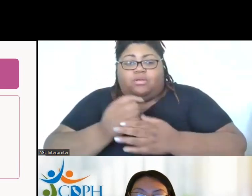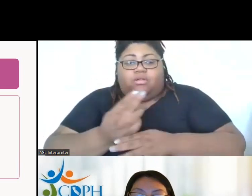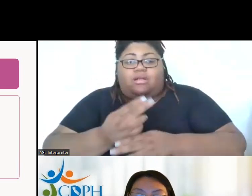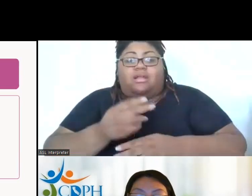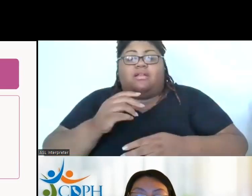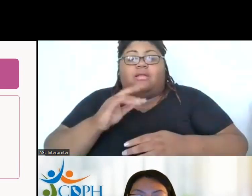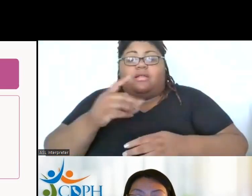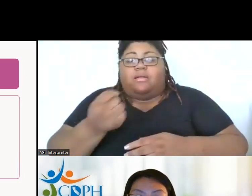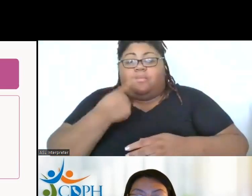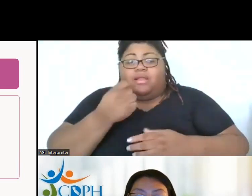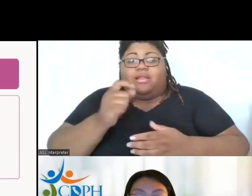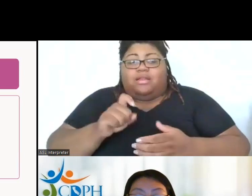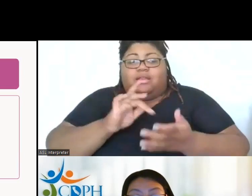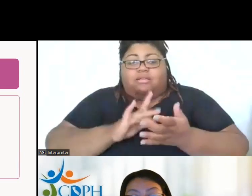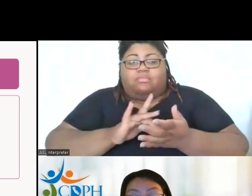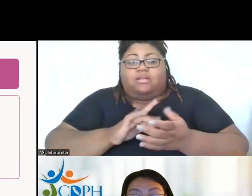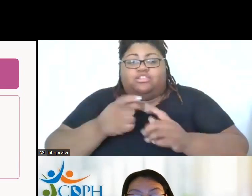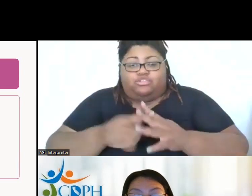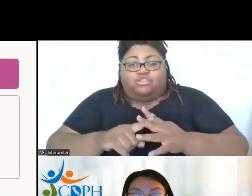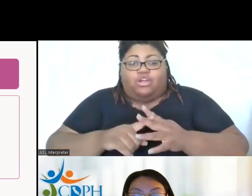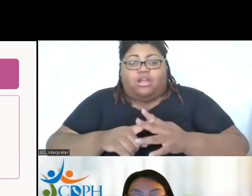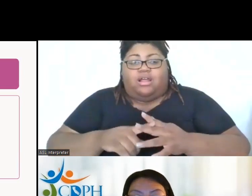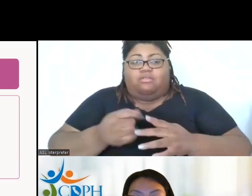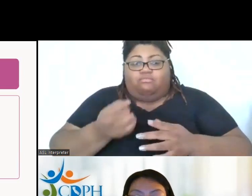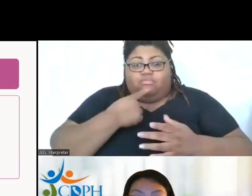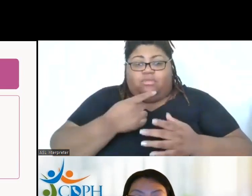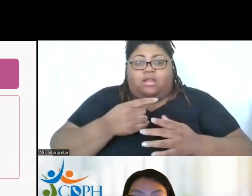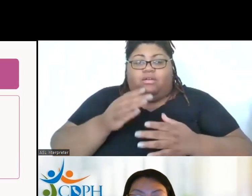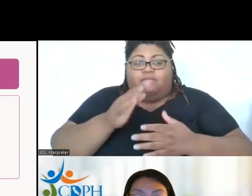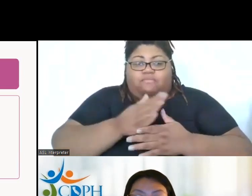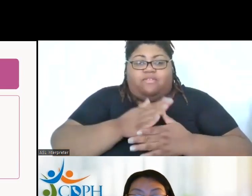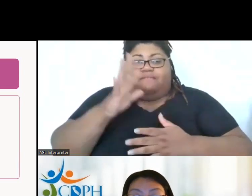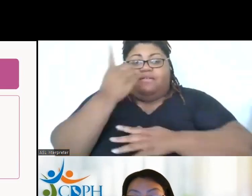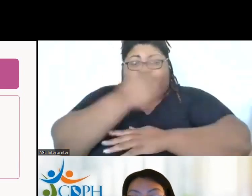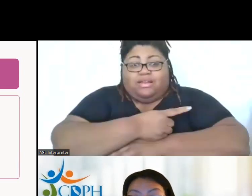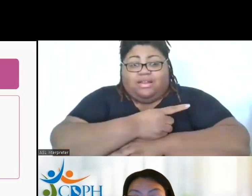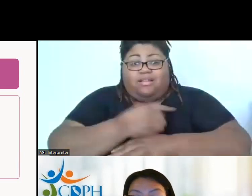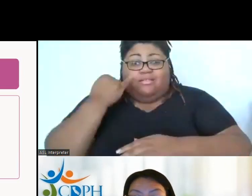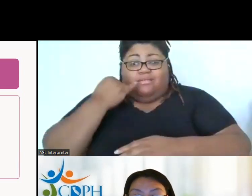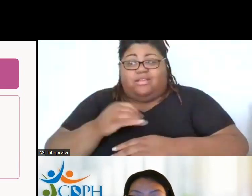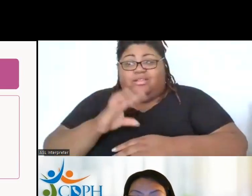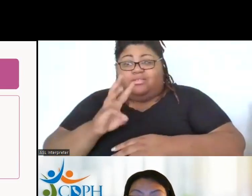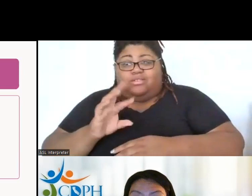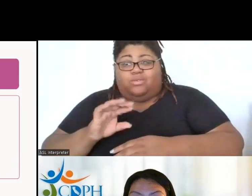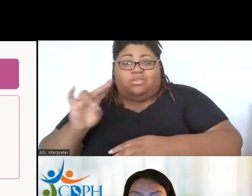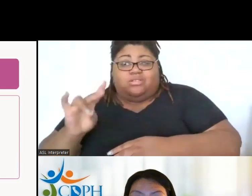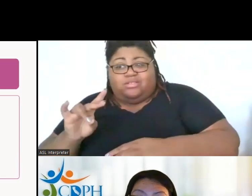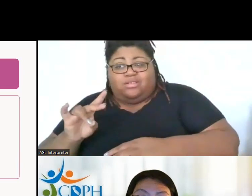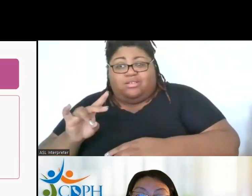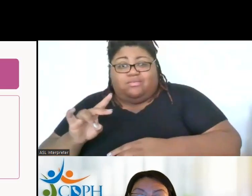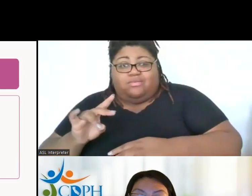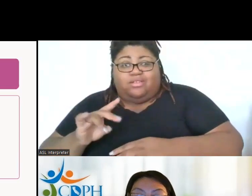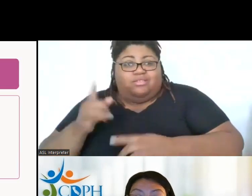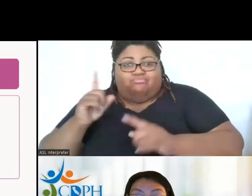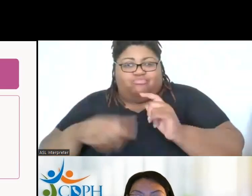days. If you don't get to treatment until day 6 or 7, all that's available to you is the IV formulation of remdesivir, which is